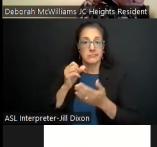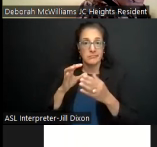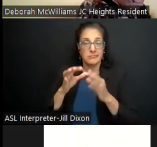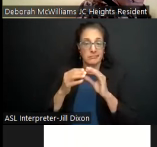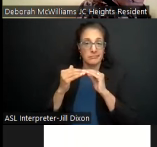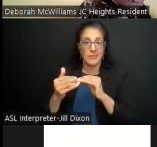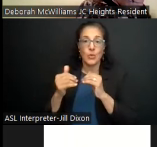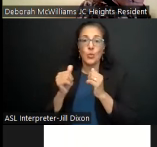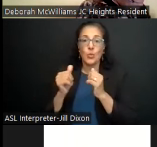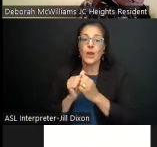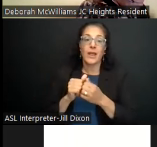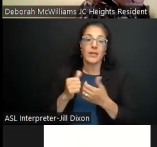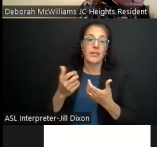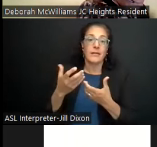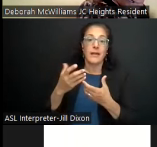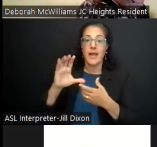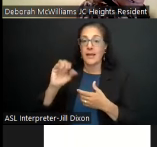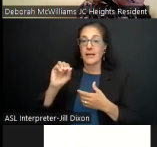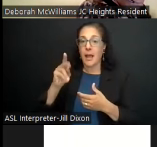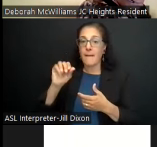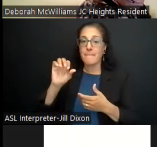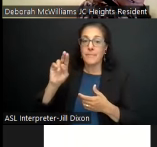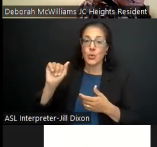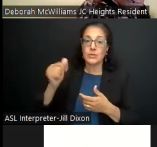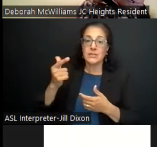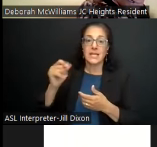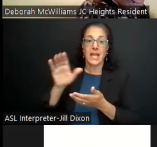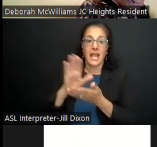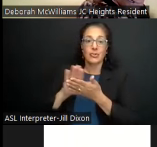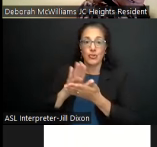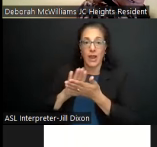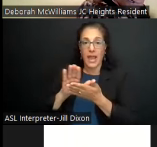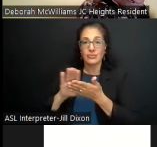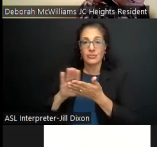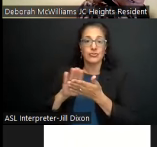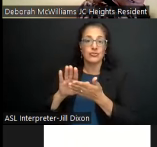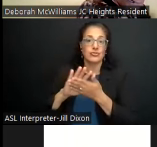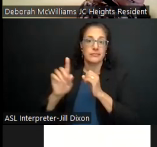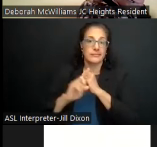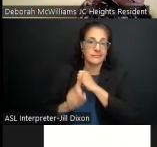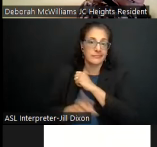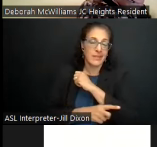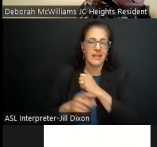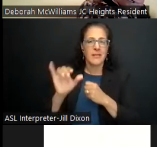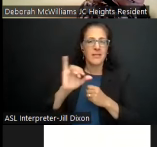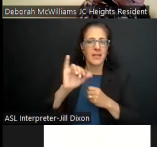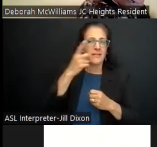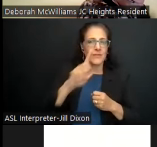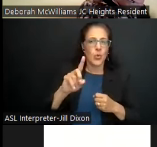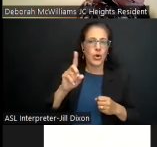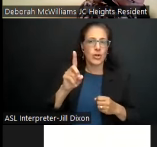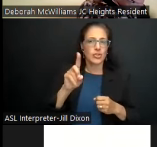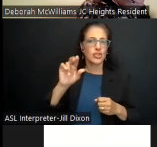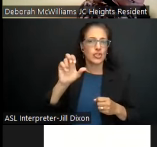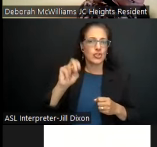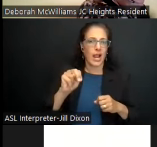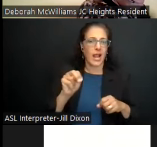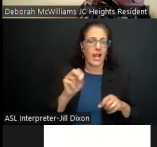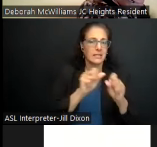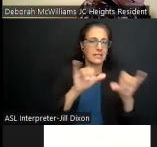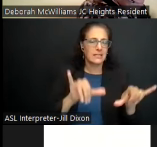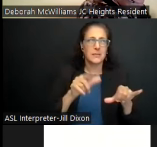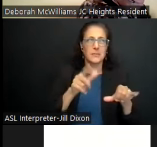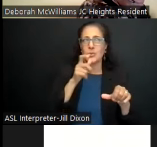help reduce the clogging of the drainage system. And so thinking about like how groups that the city could partner